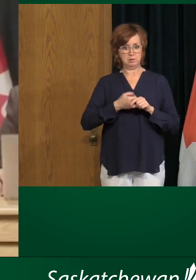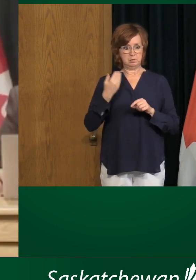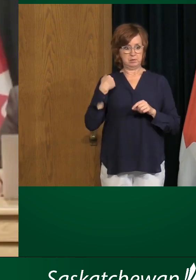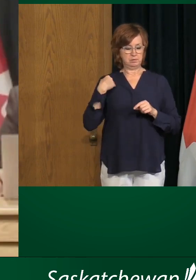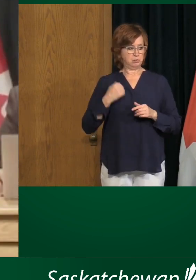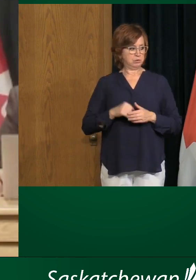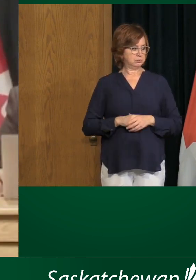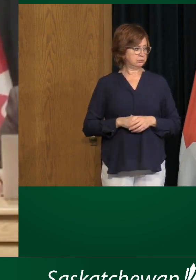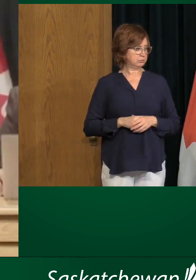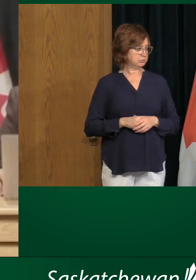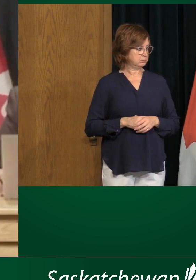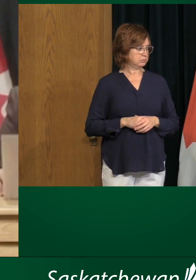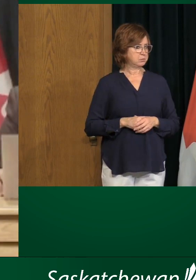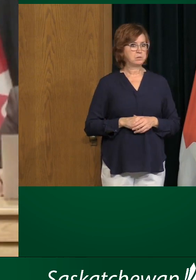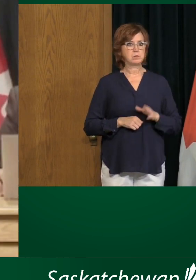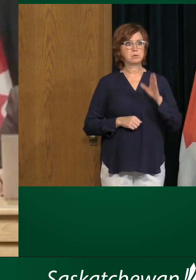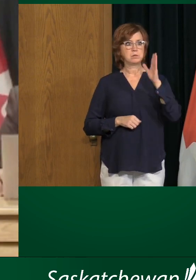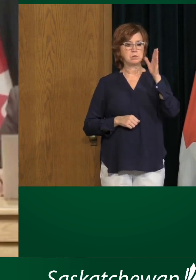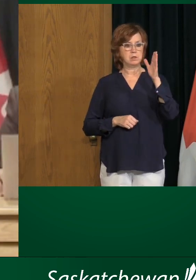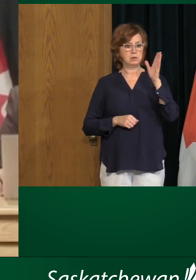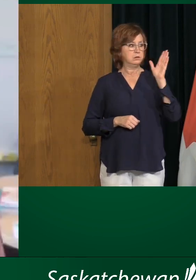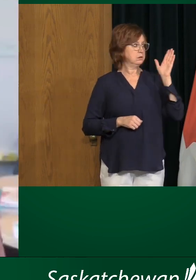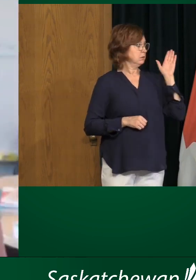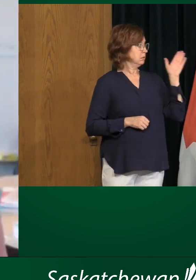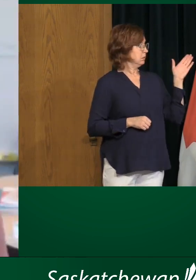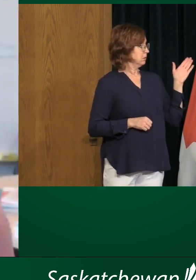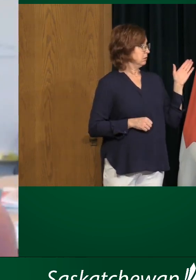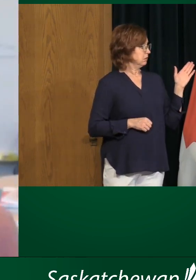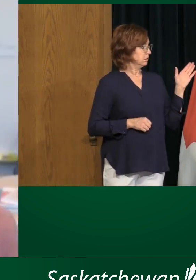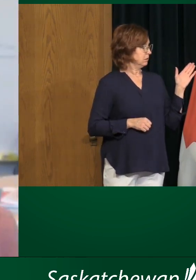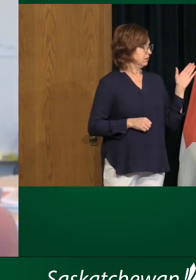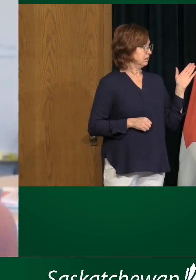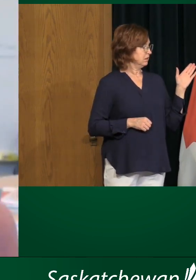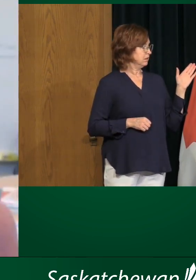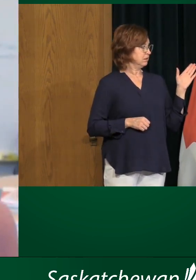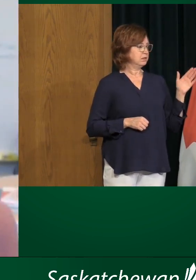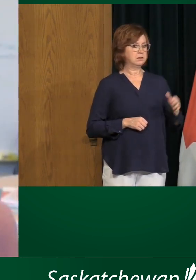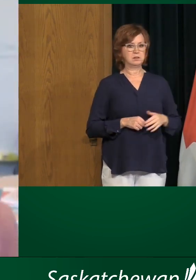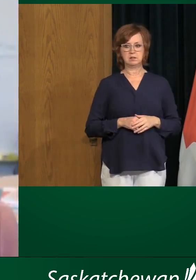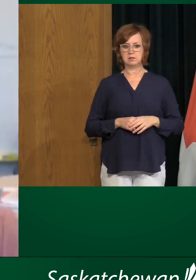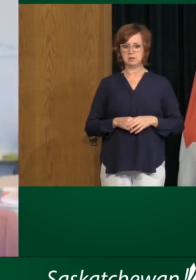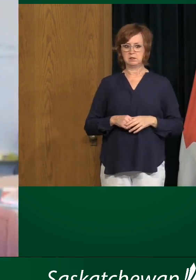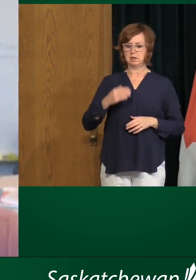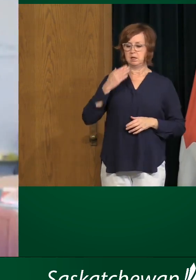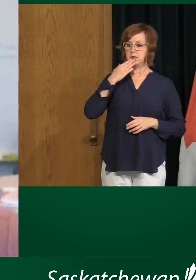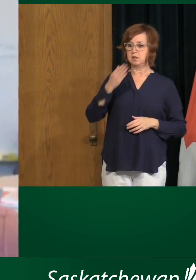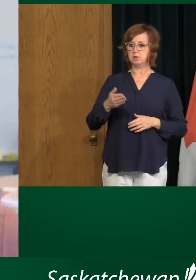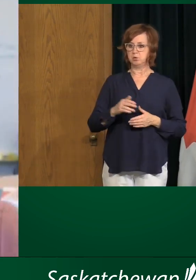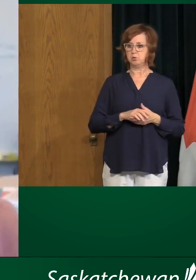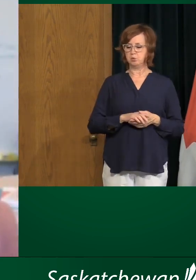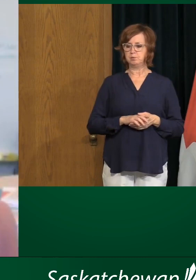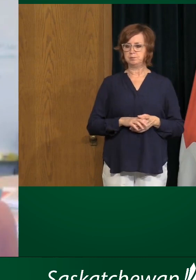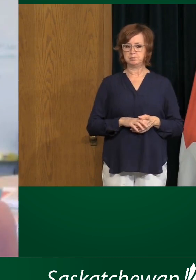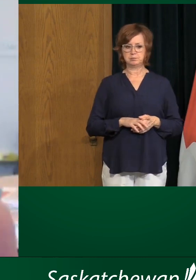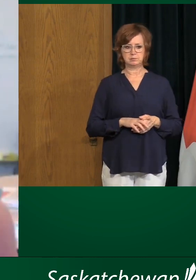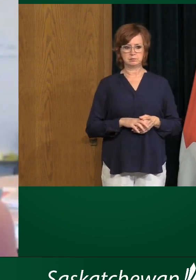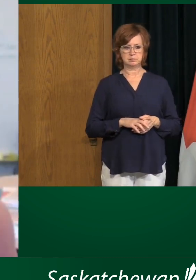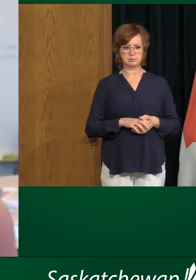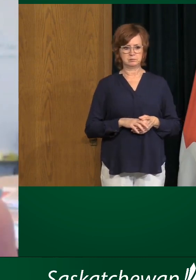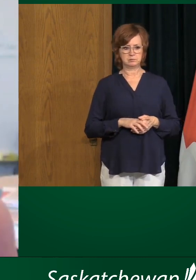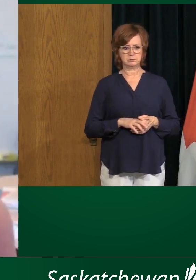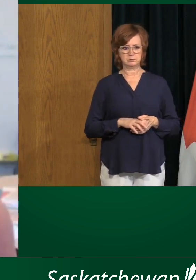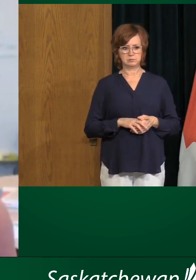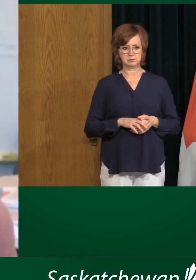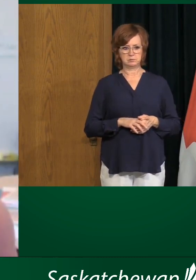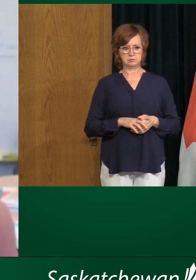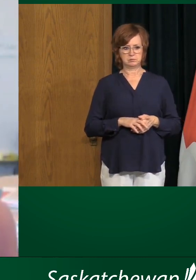Thank you, Arthur. So I think the primary thing is, I think this is I'm not alone, I would say